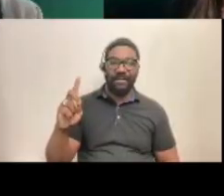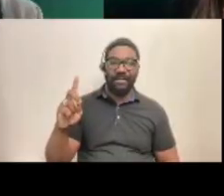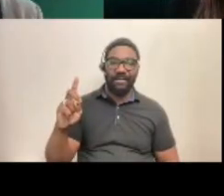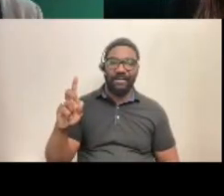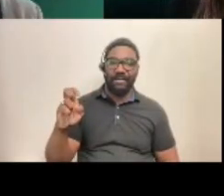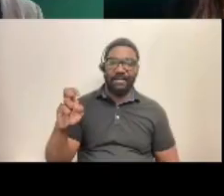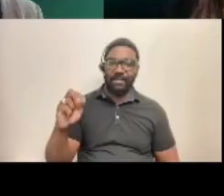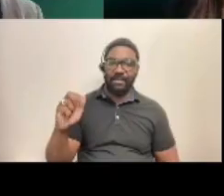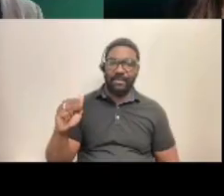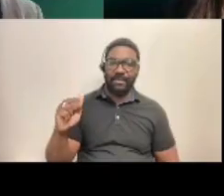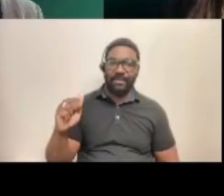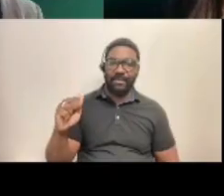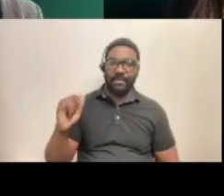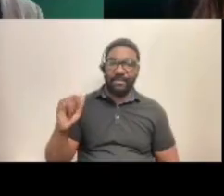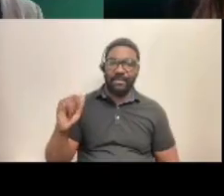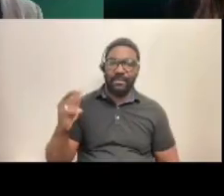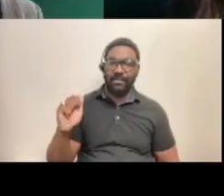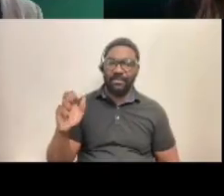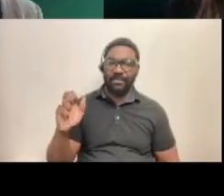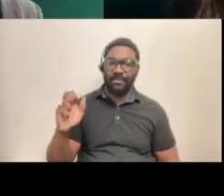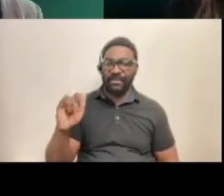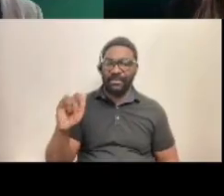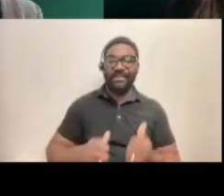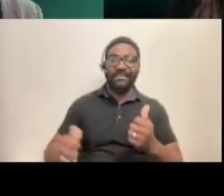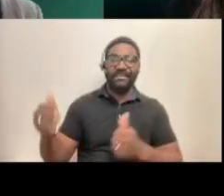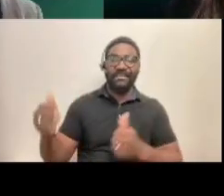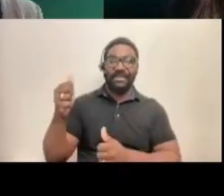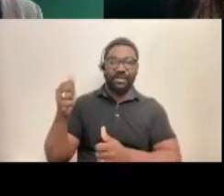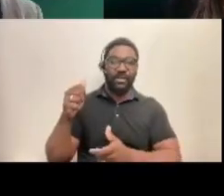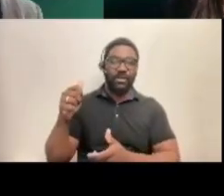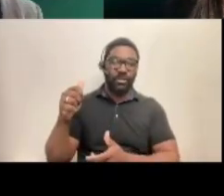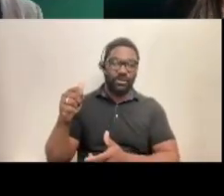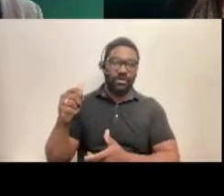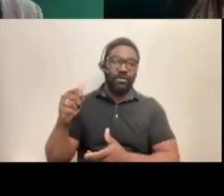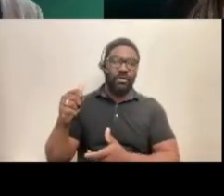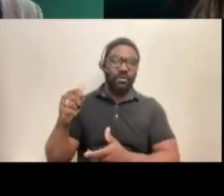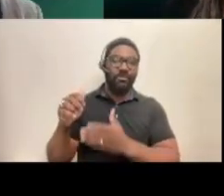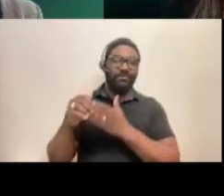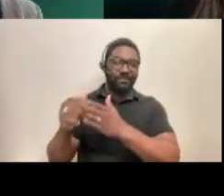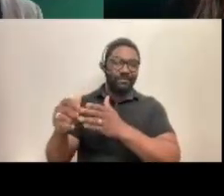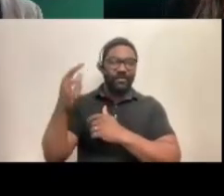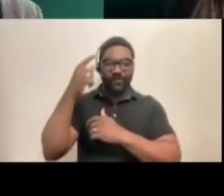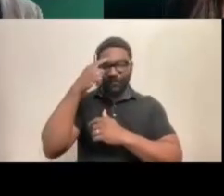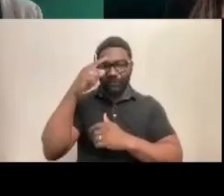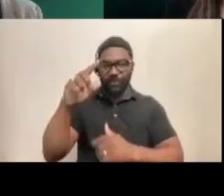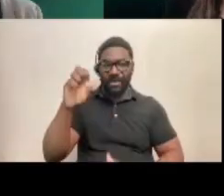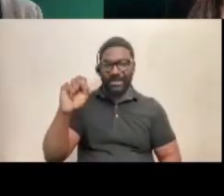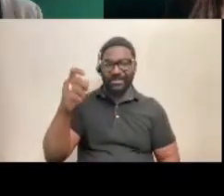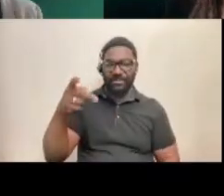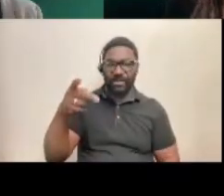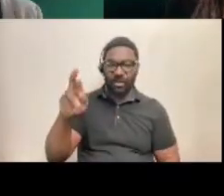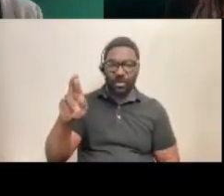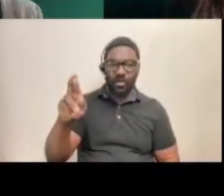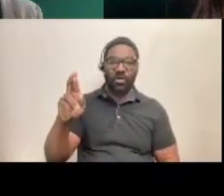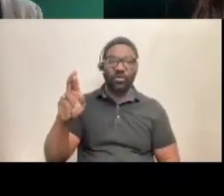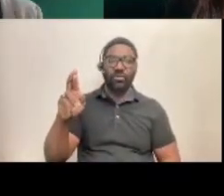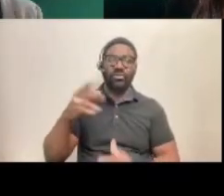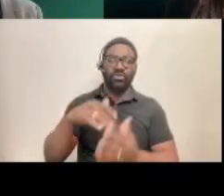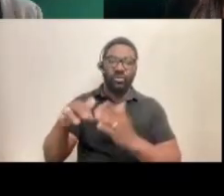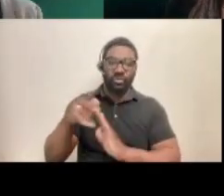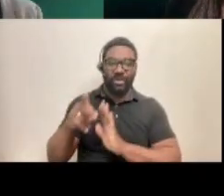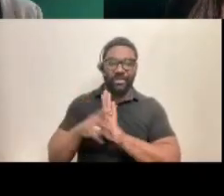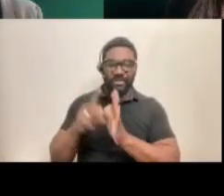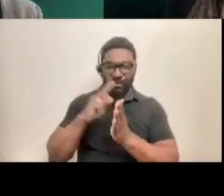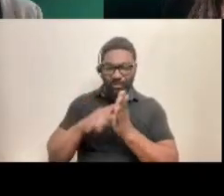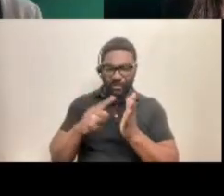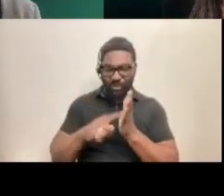associate at Social Policy Research Associates, or SPR, and a subject matter expert on the direct care workforce for the